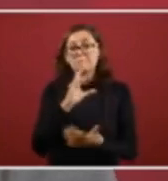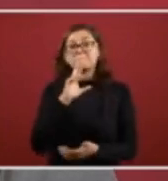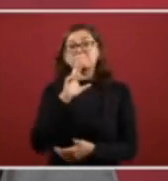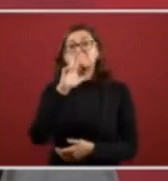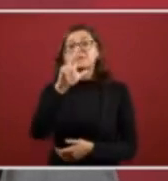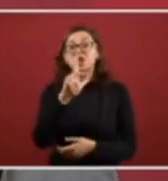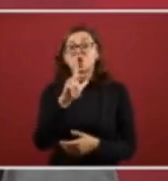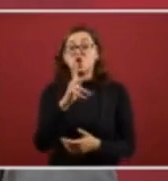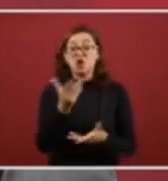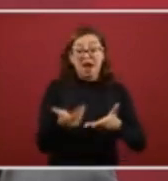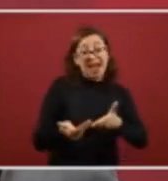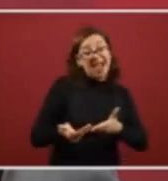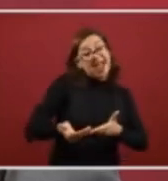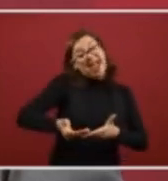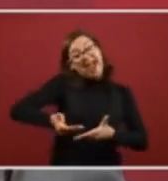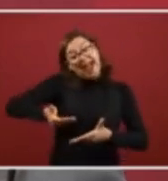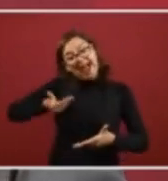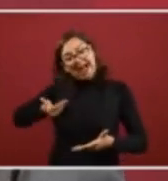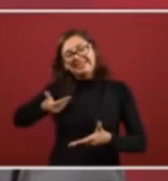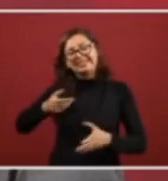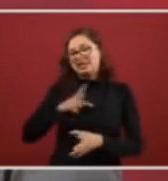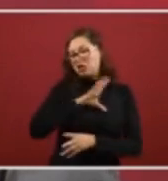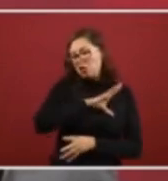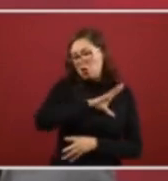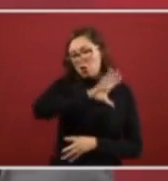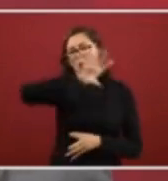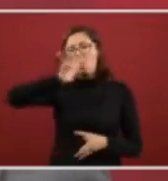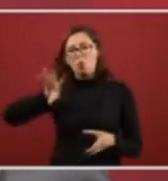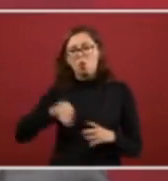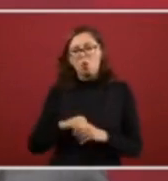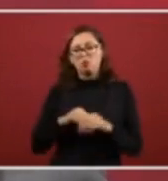but also to give